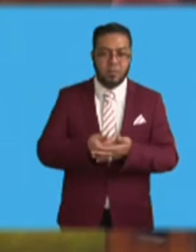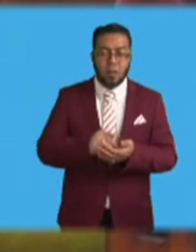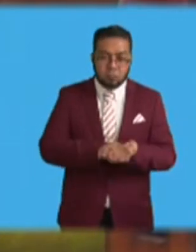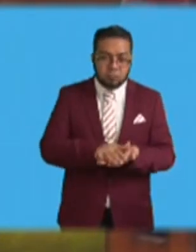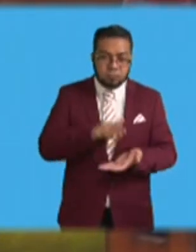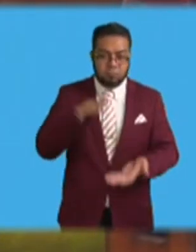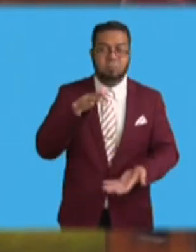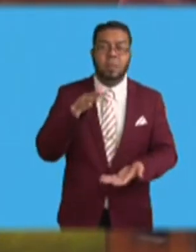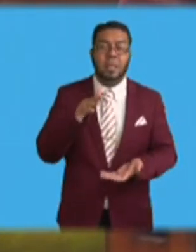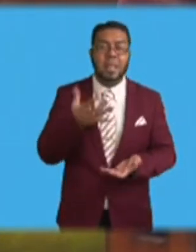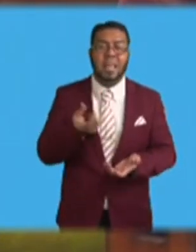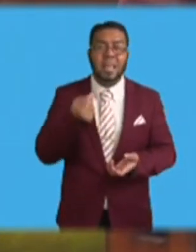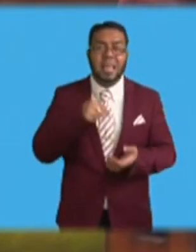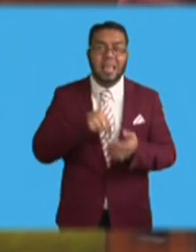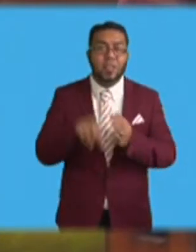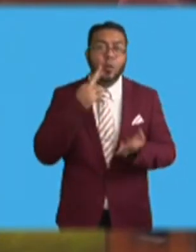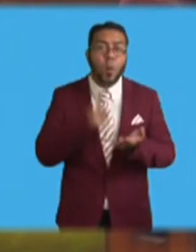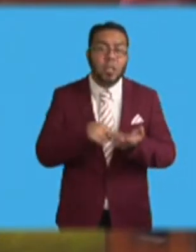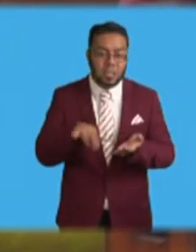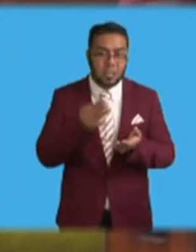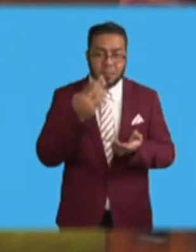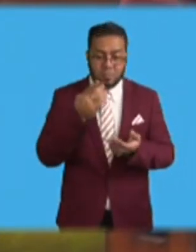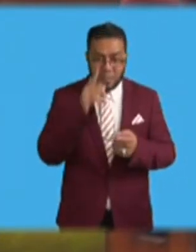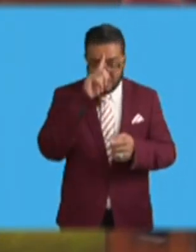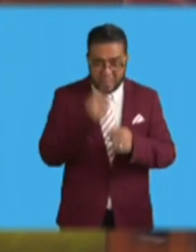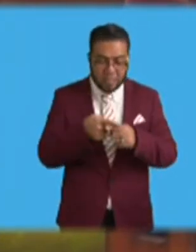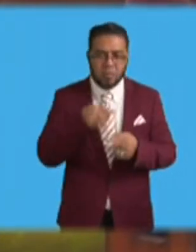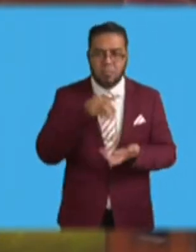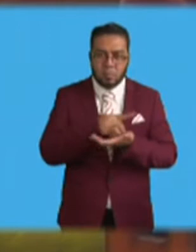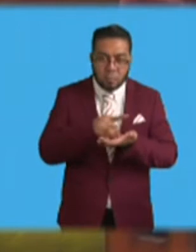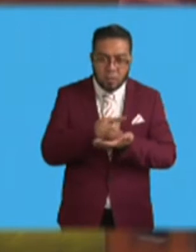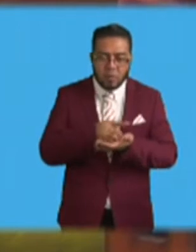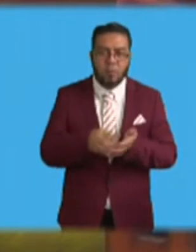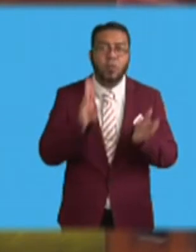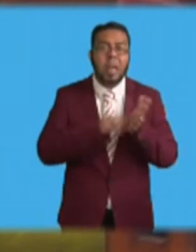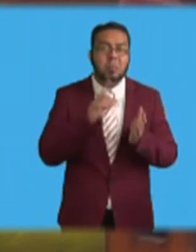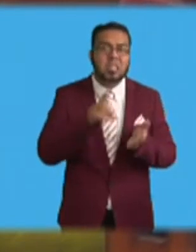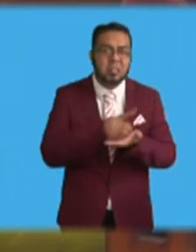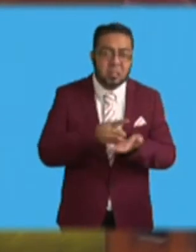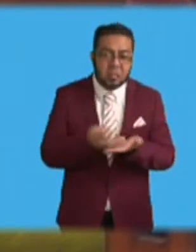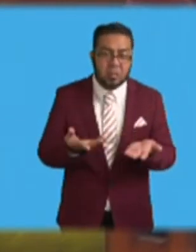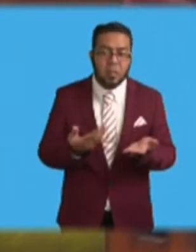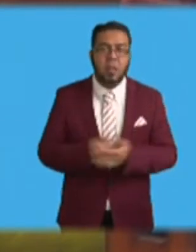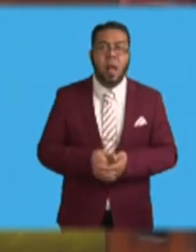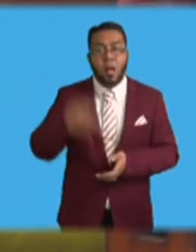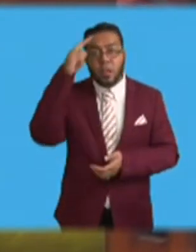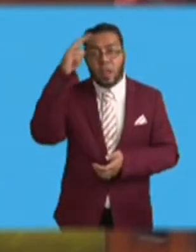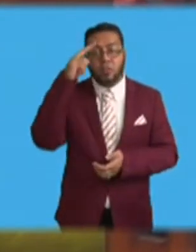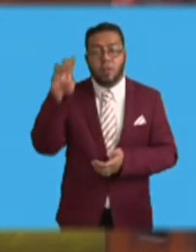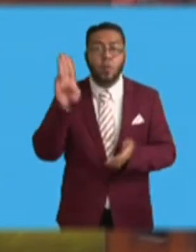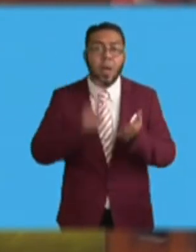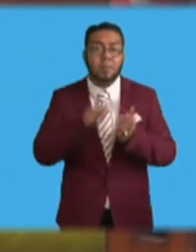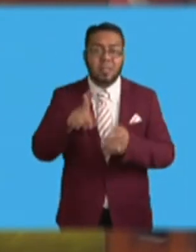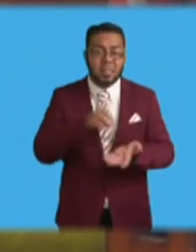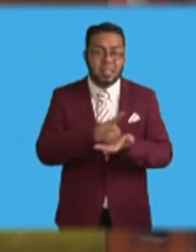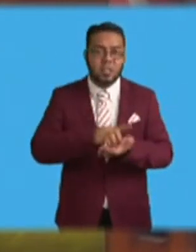increase in reported cases of meningococcal disease, with 29 cases in 2017. Our national incidence of meningococcal